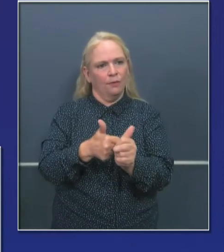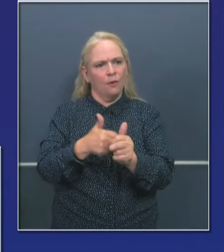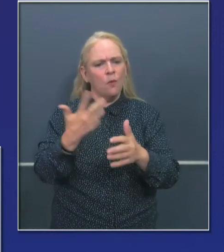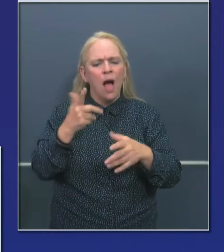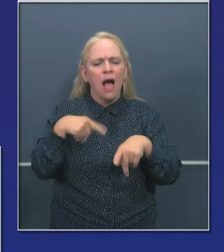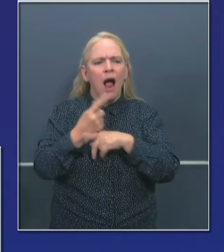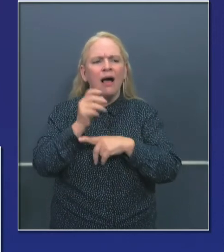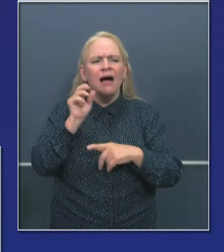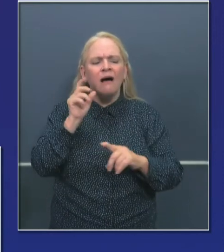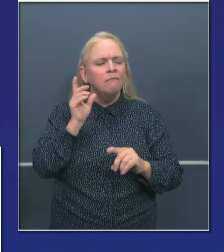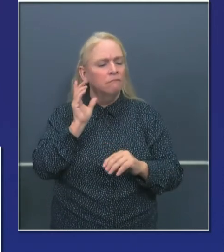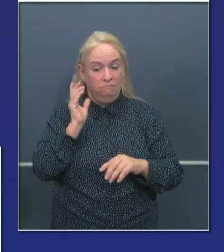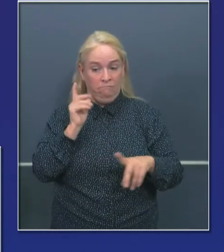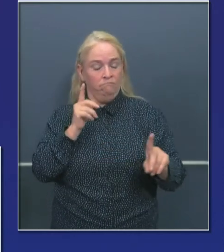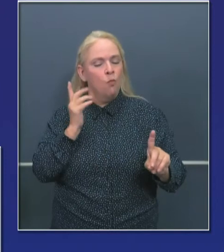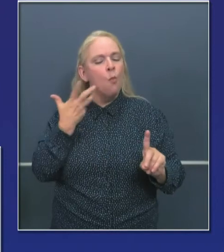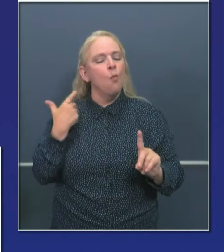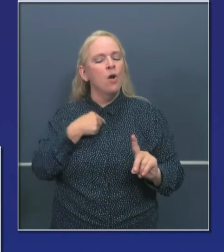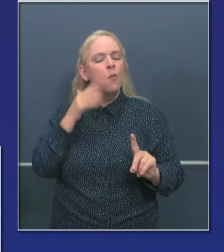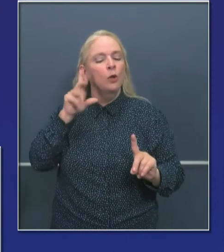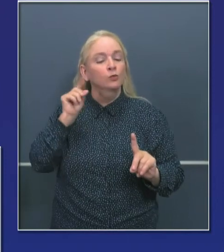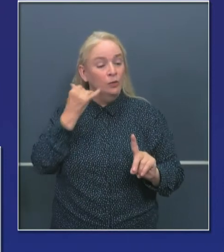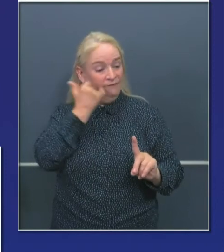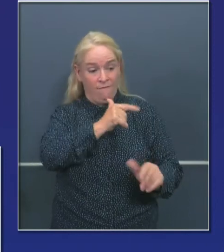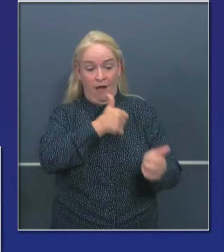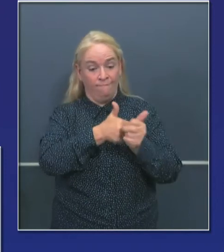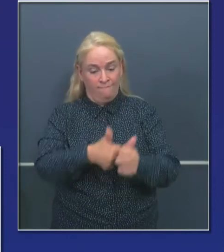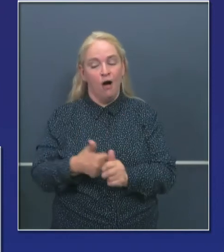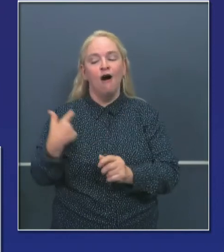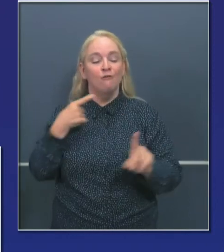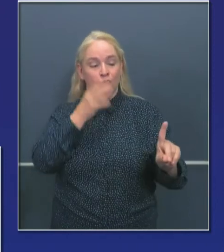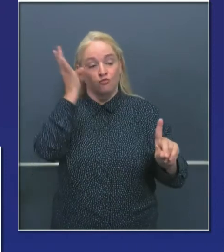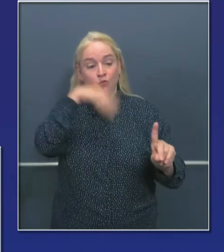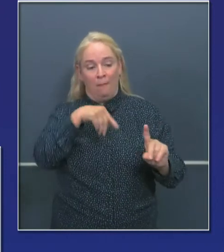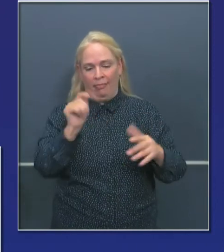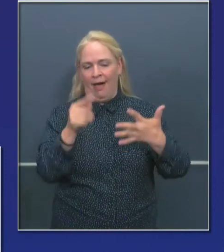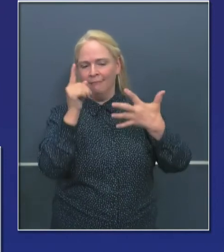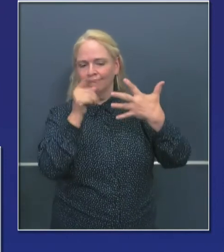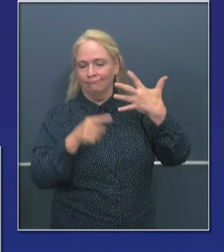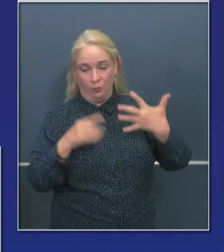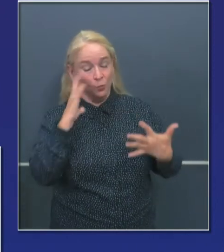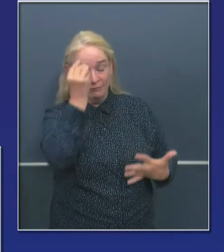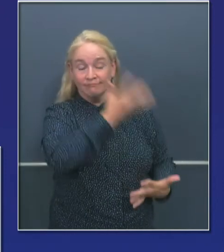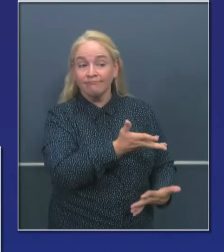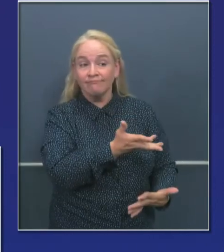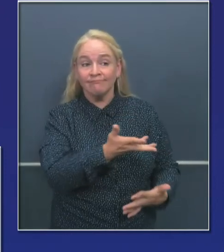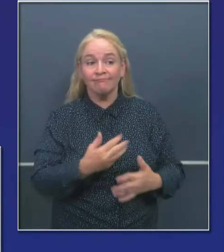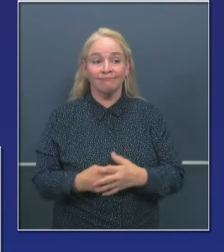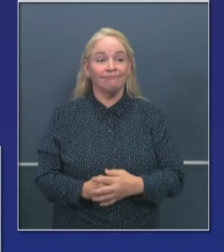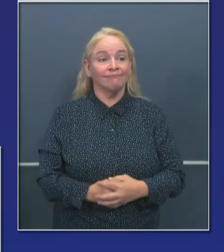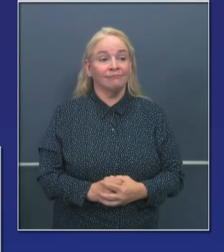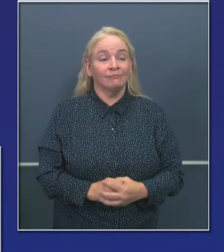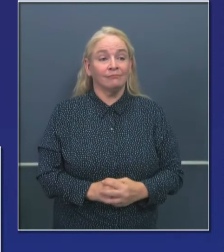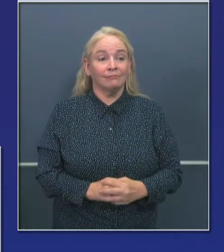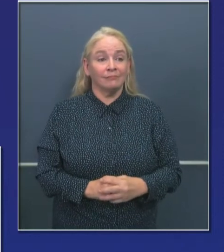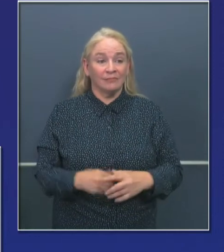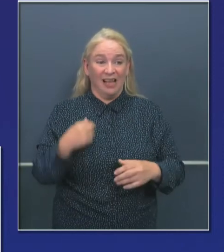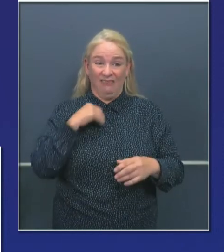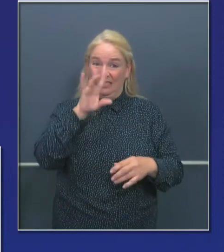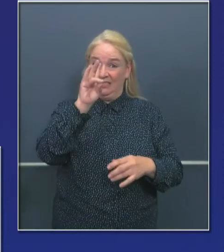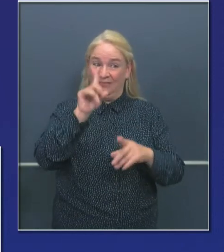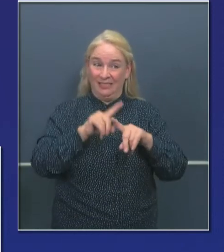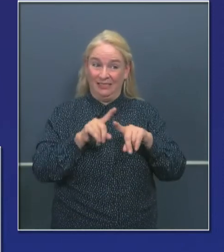we highlighted yesterday. 6 regions of the state, teams of anywhere from 7 state agencies to as many as